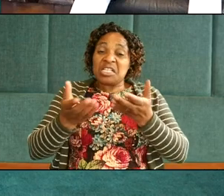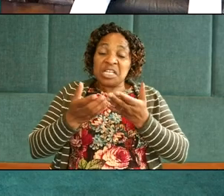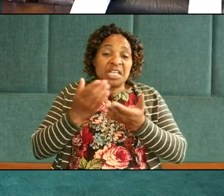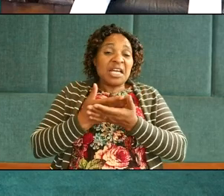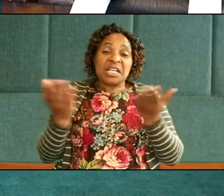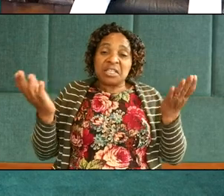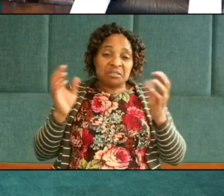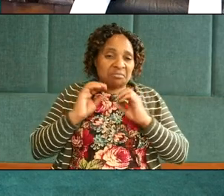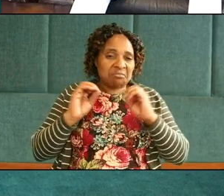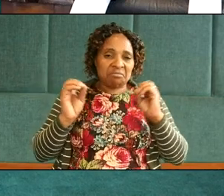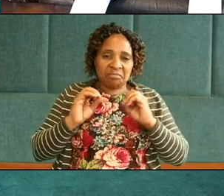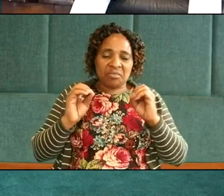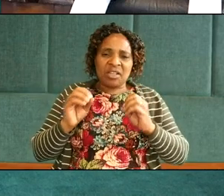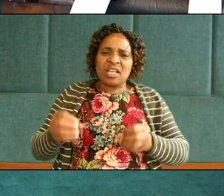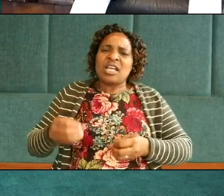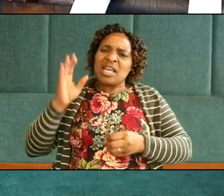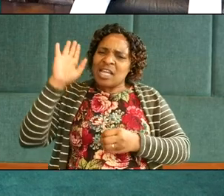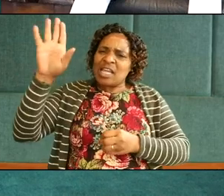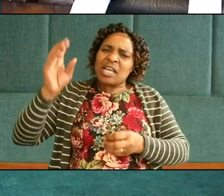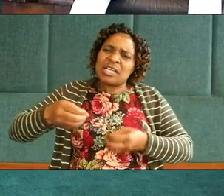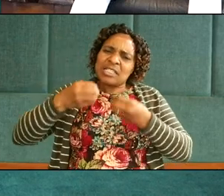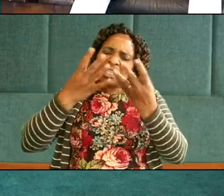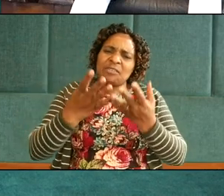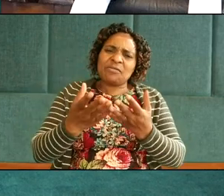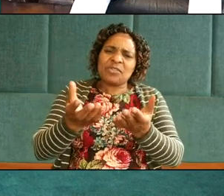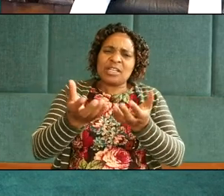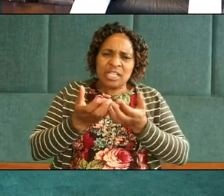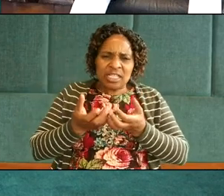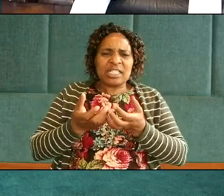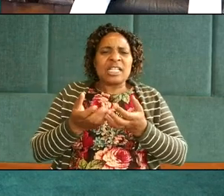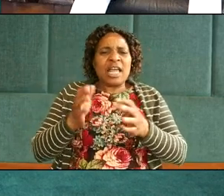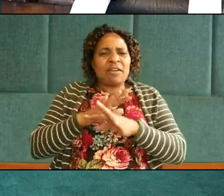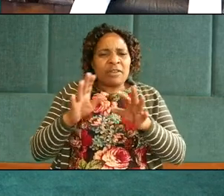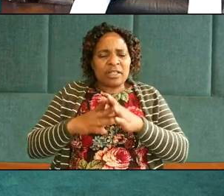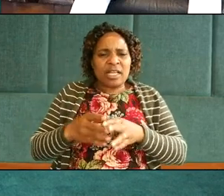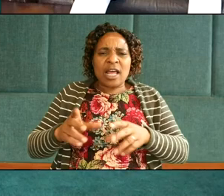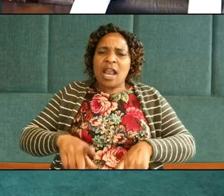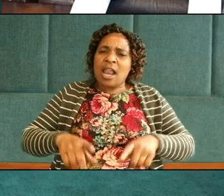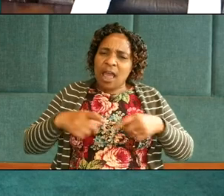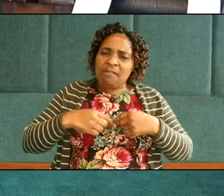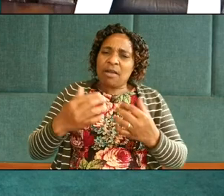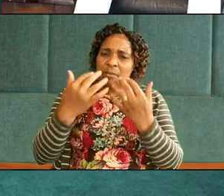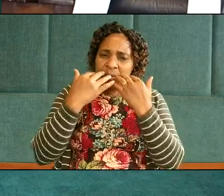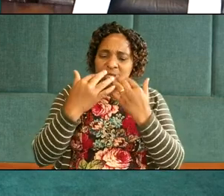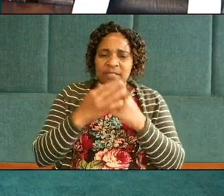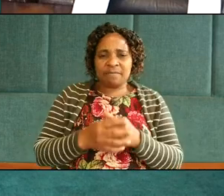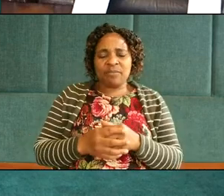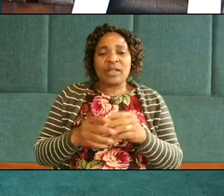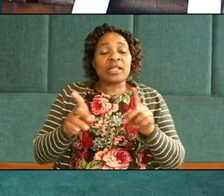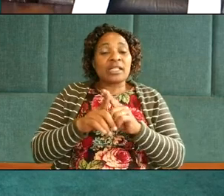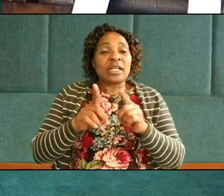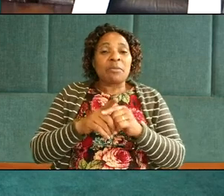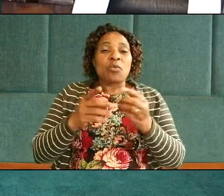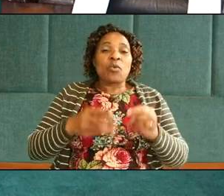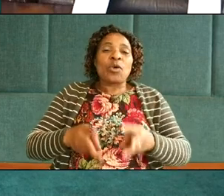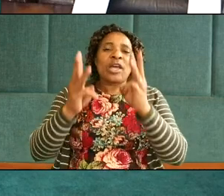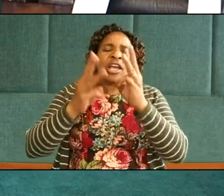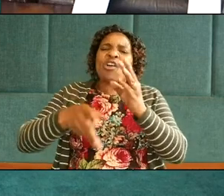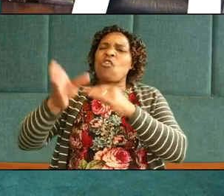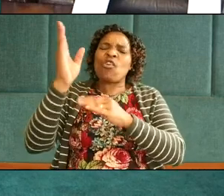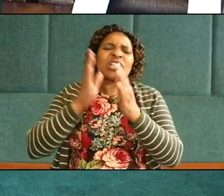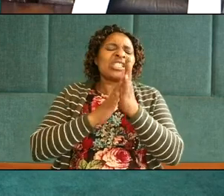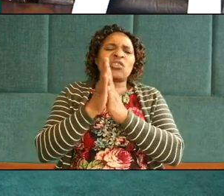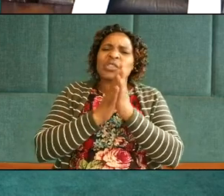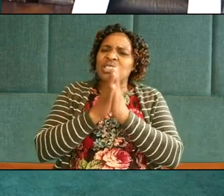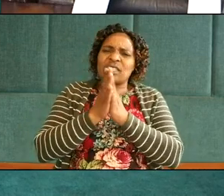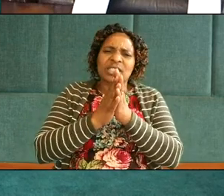Rather, he himself gives everyone life and breath and everything else. Mm-hmm. And it's just reiterating the same point, that, you know, God is not